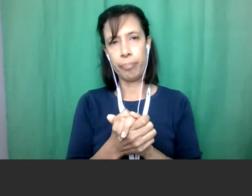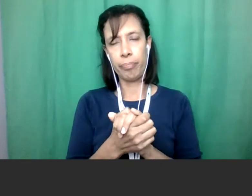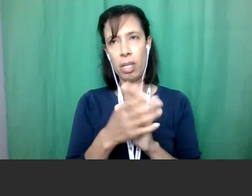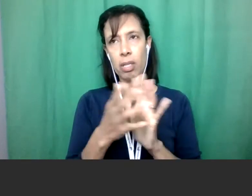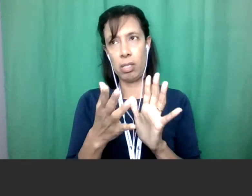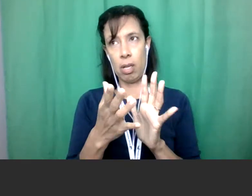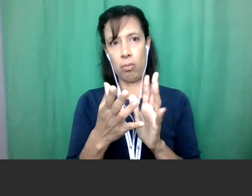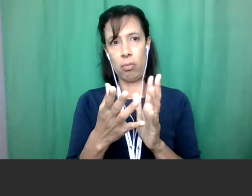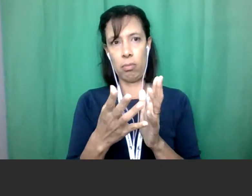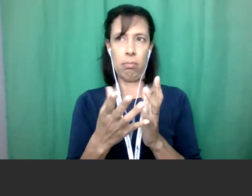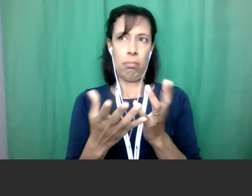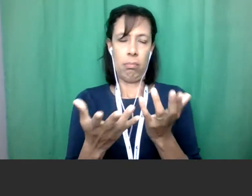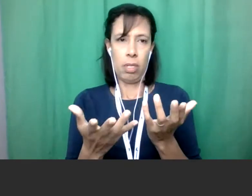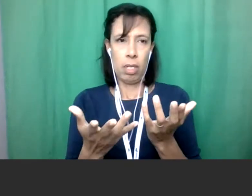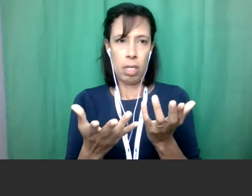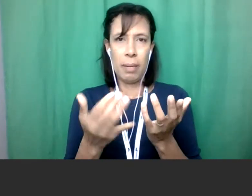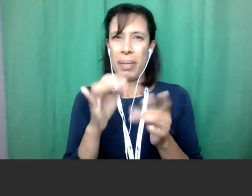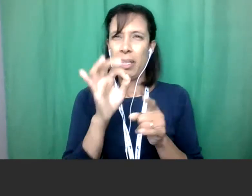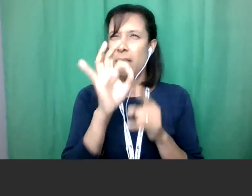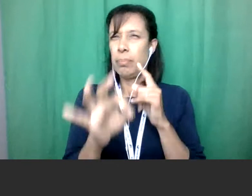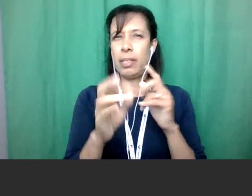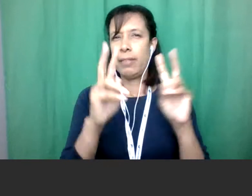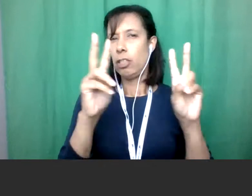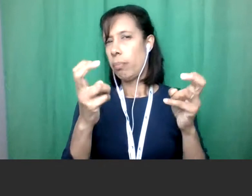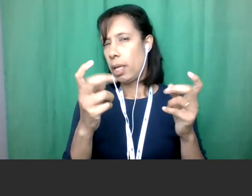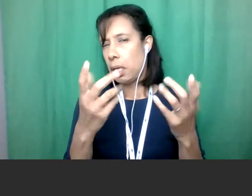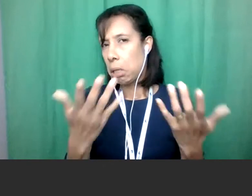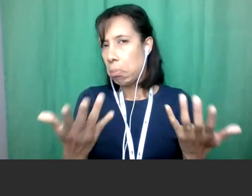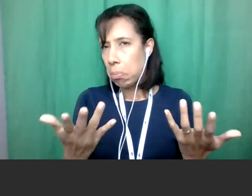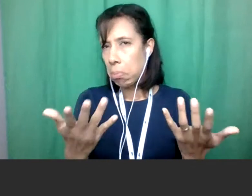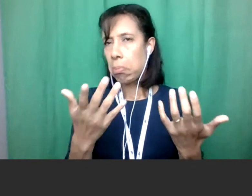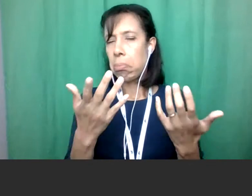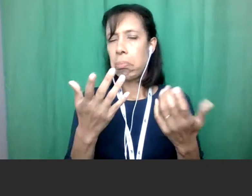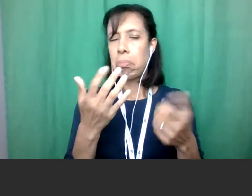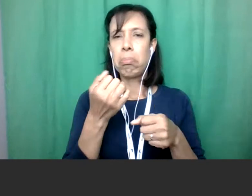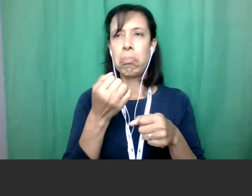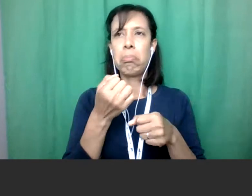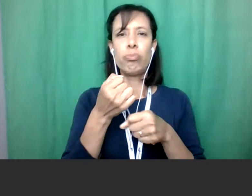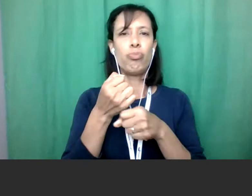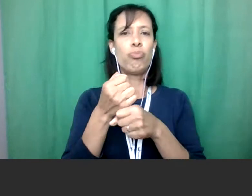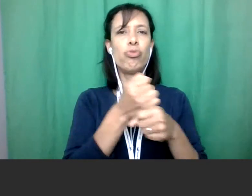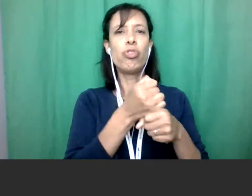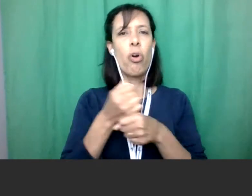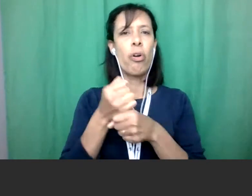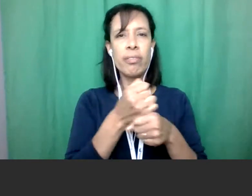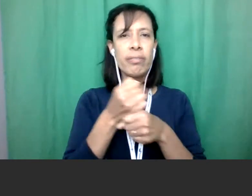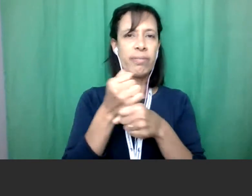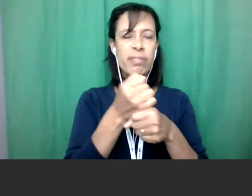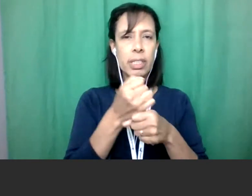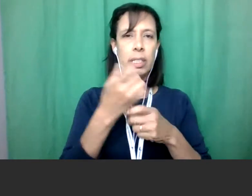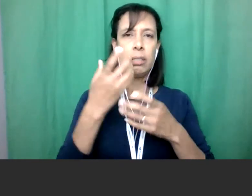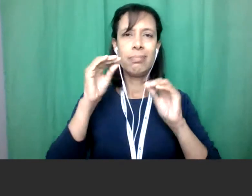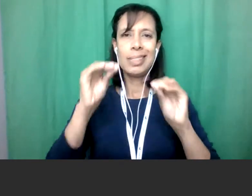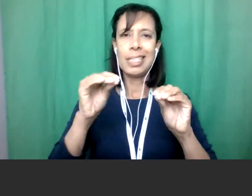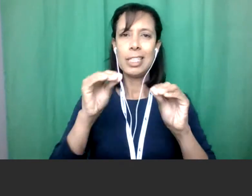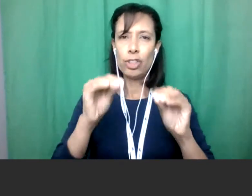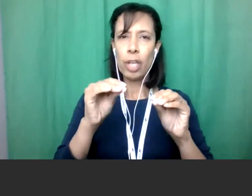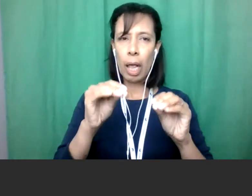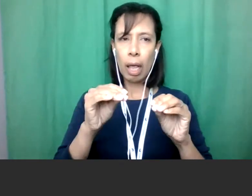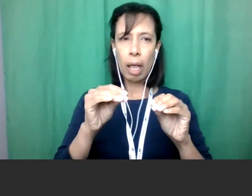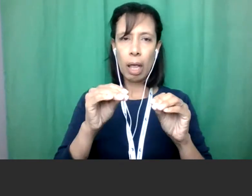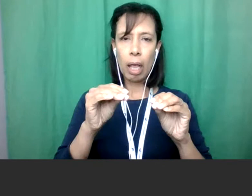argument, let's say your particular topic was geography teaching in primary schools.